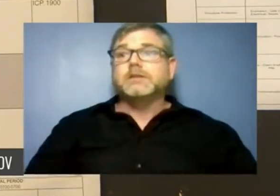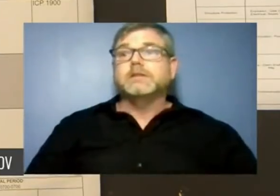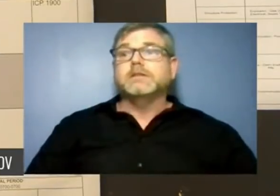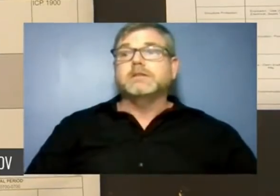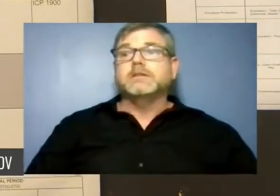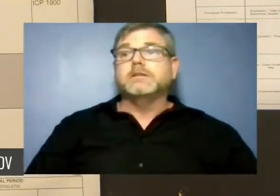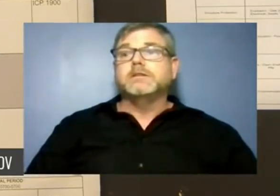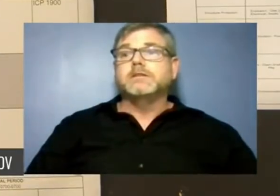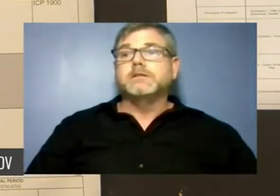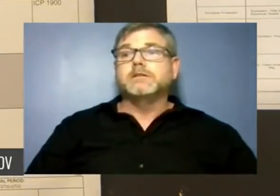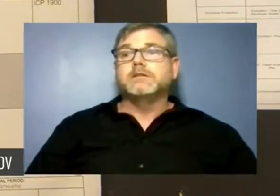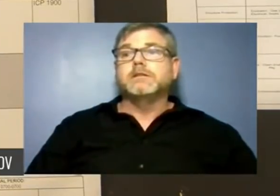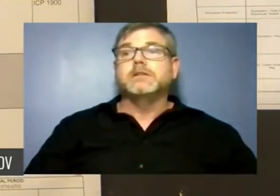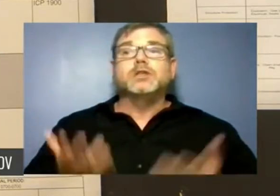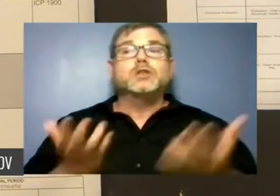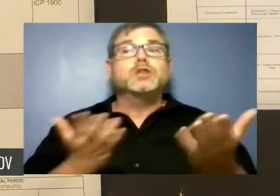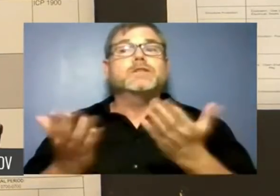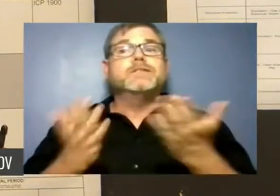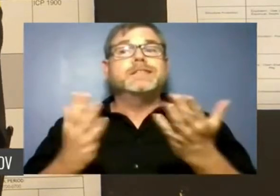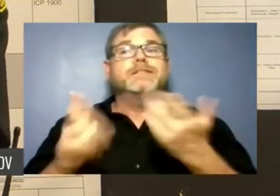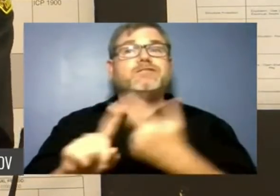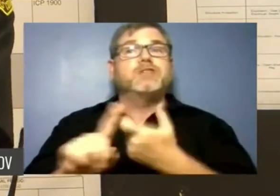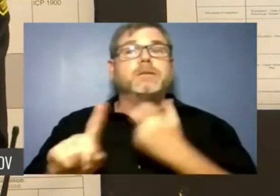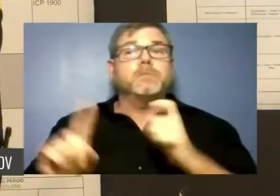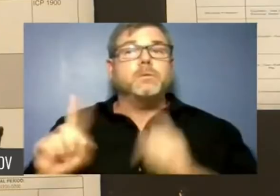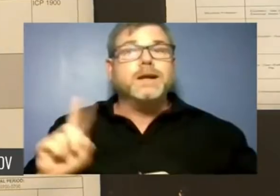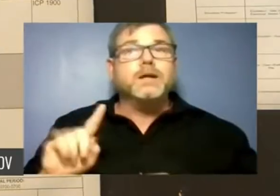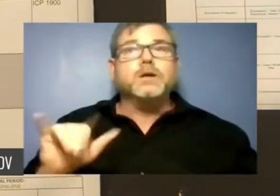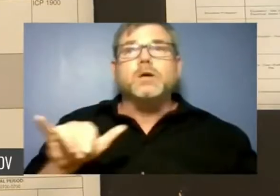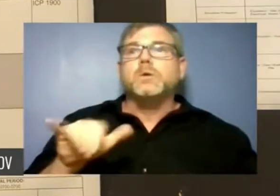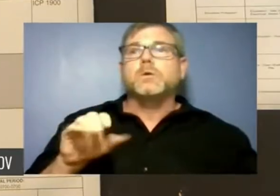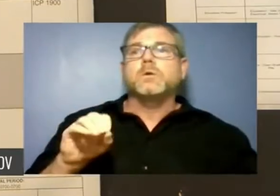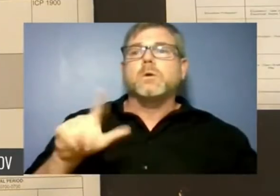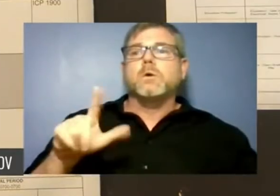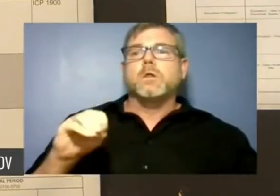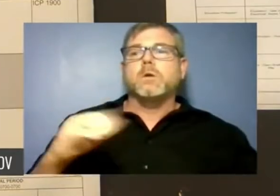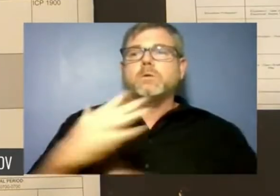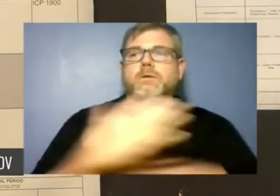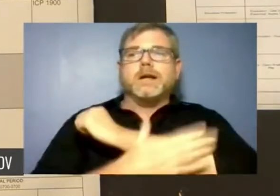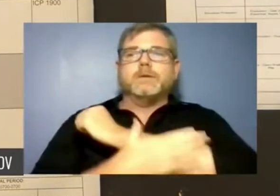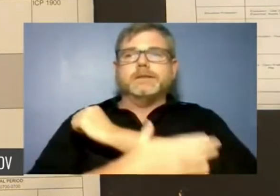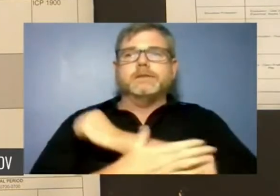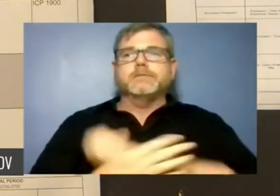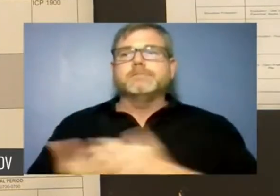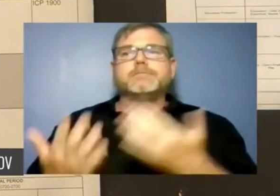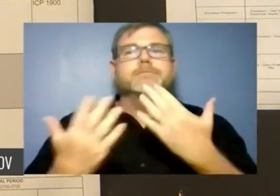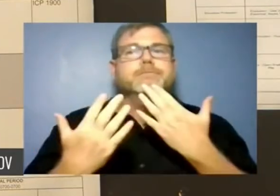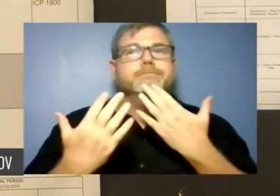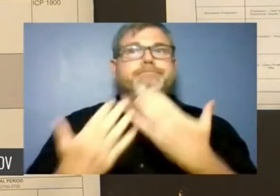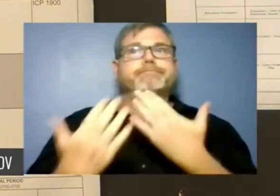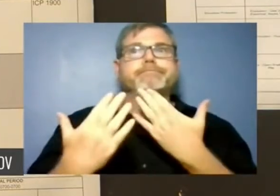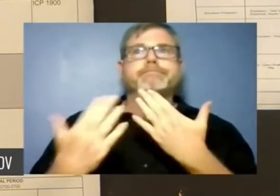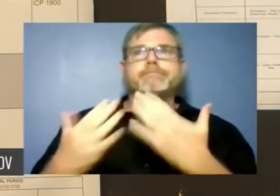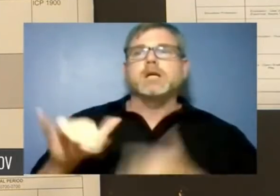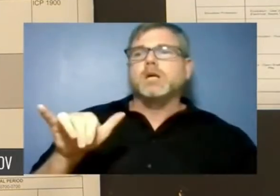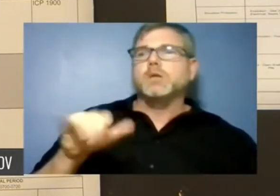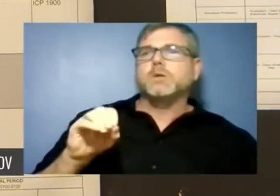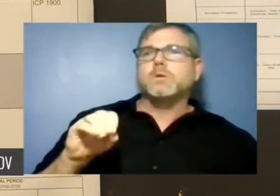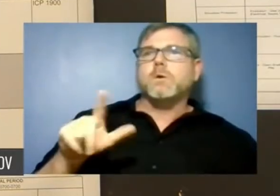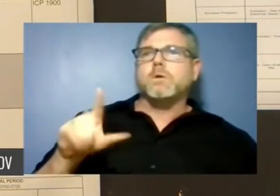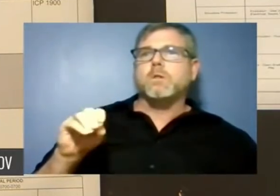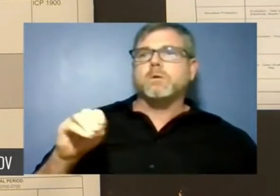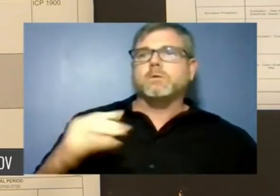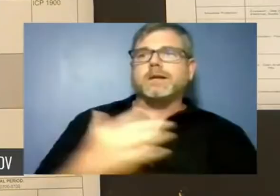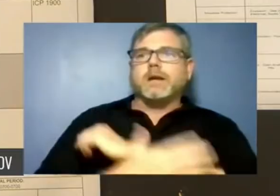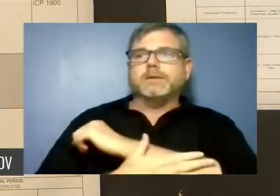that resource. We know these animals are important members of folks' family, and we want to appreciate all the efforts